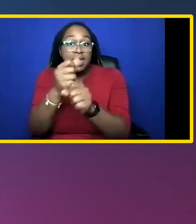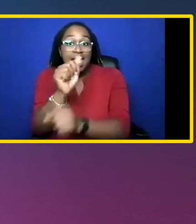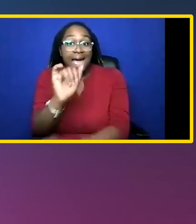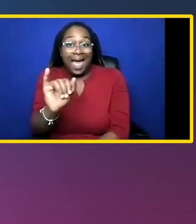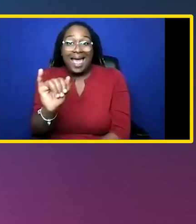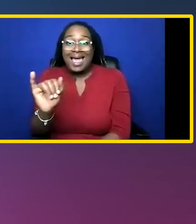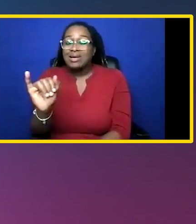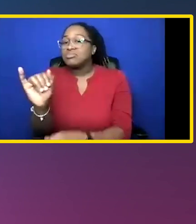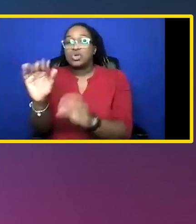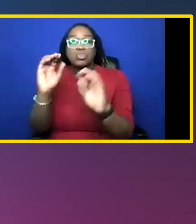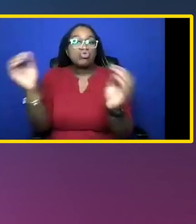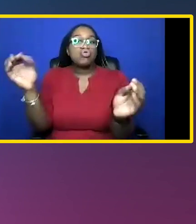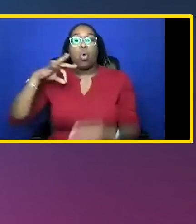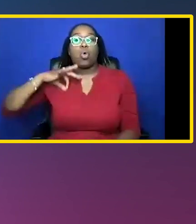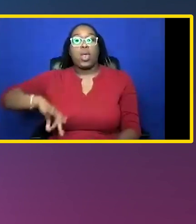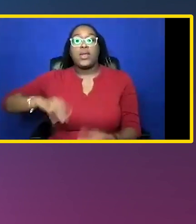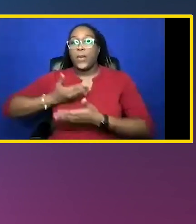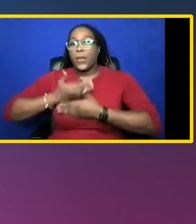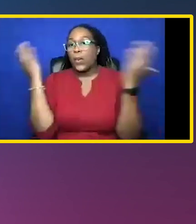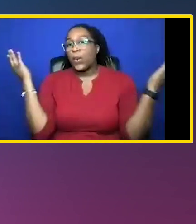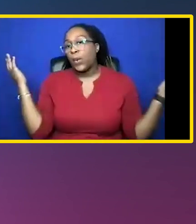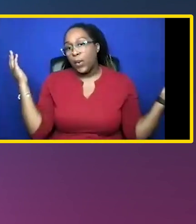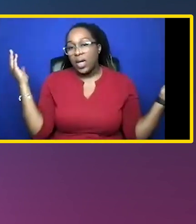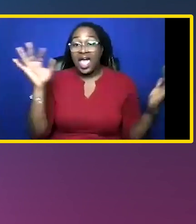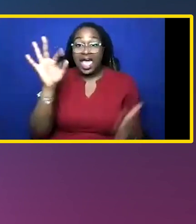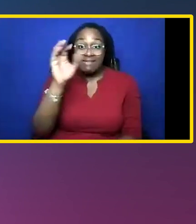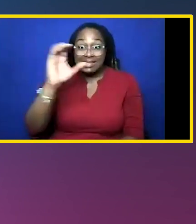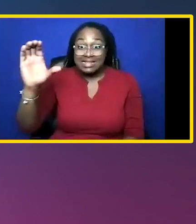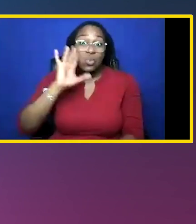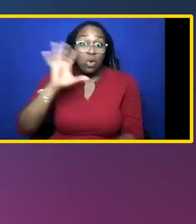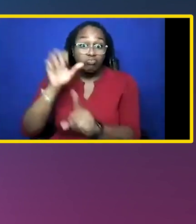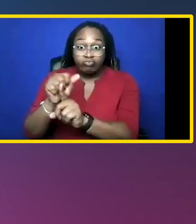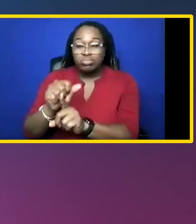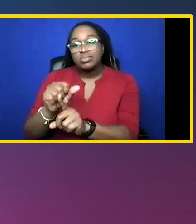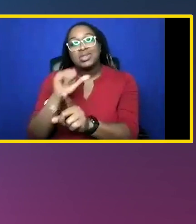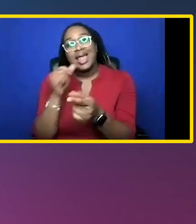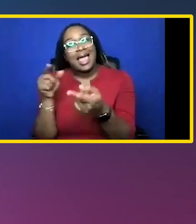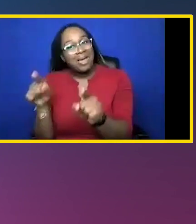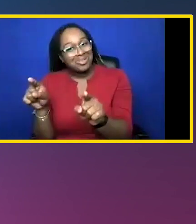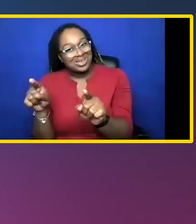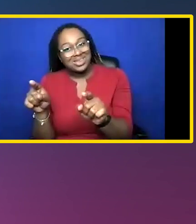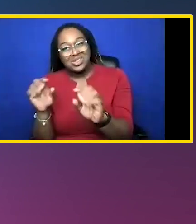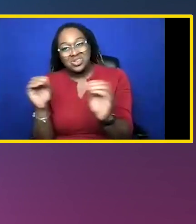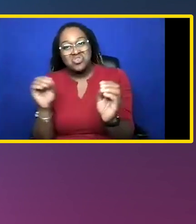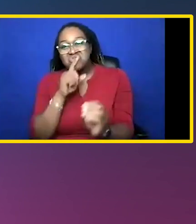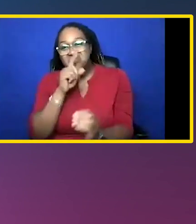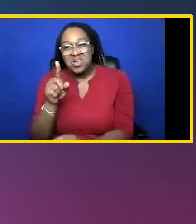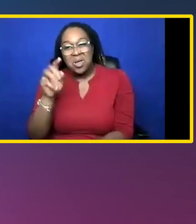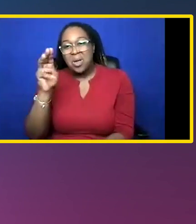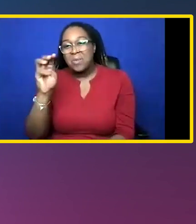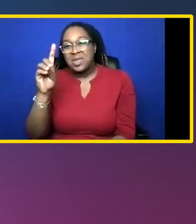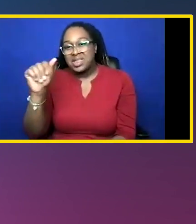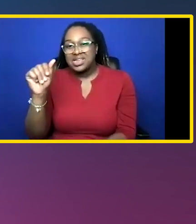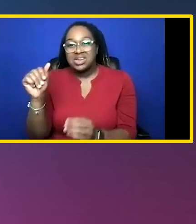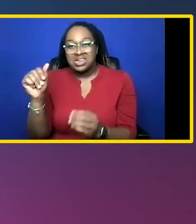AI, we lose our credibility. And likely the FCC will come after us, which is not the case for any other real media source that you're starting